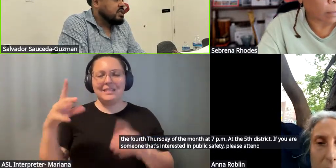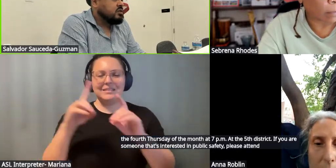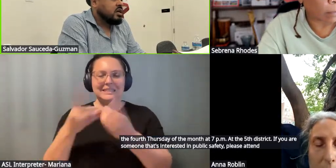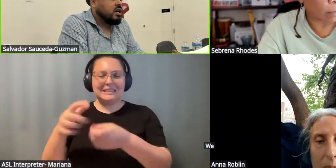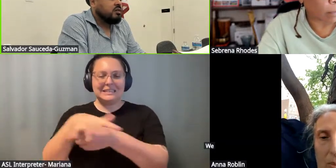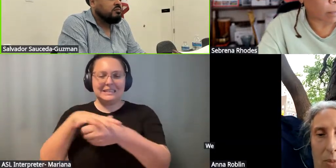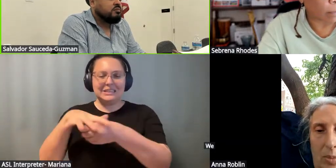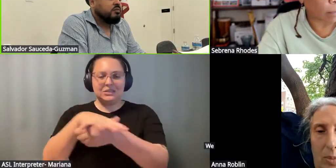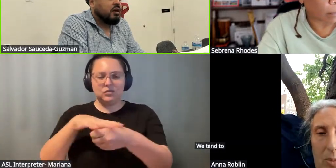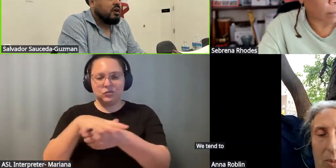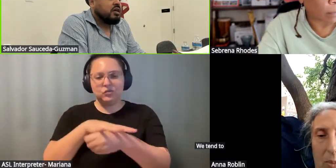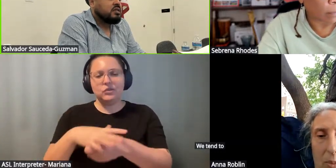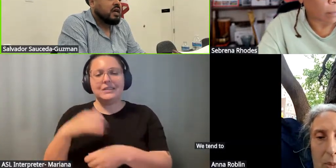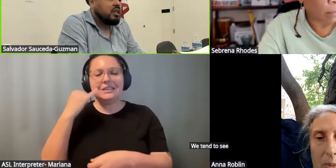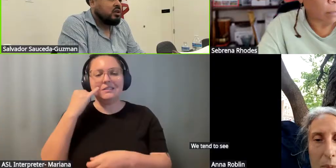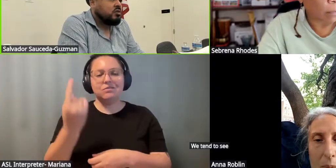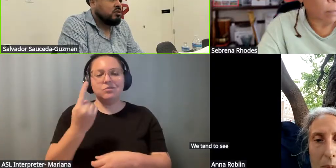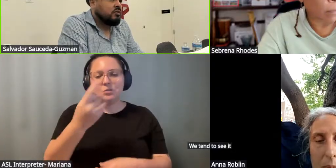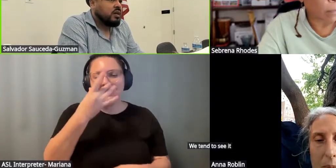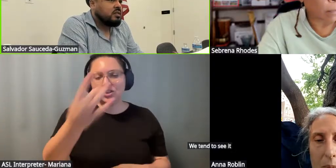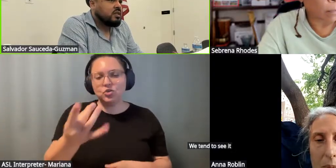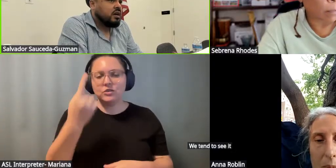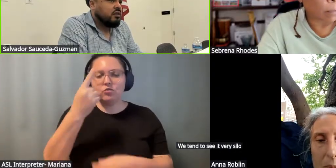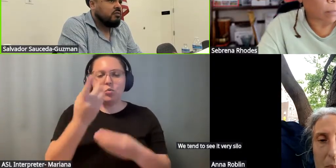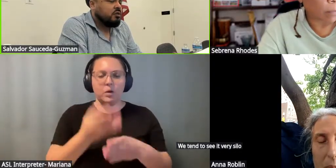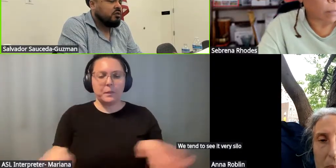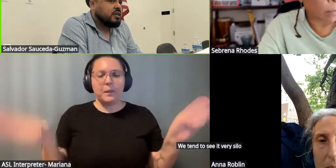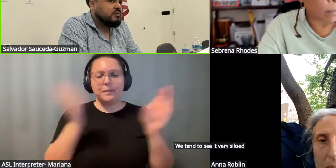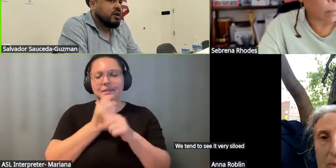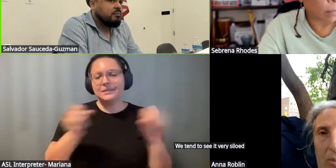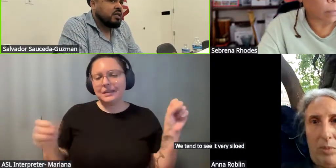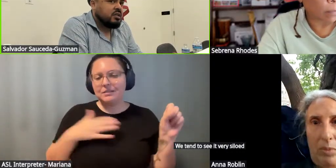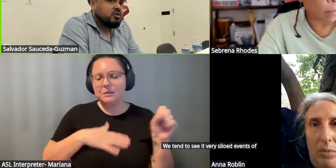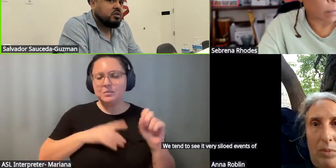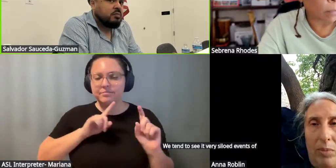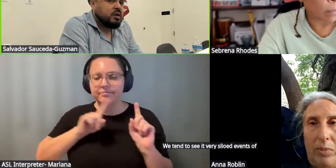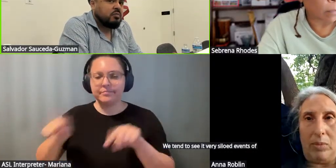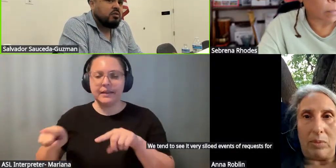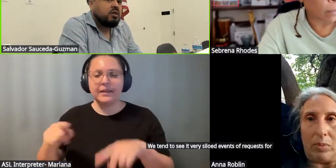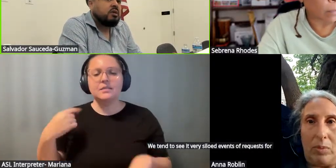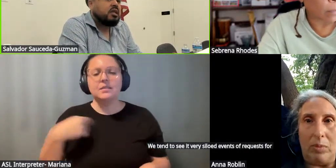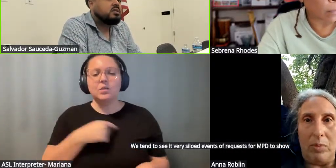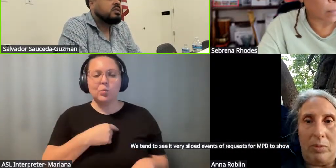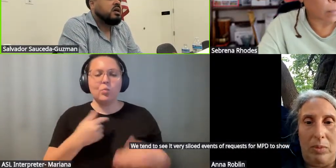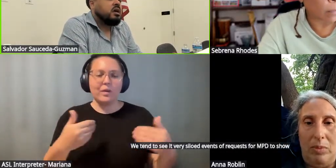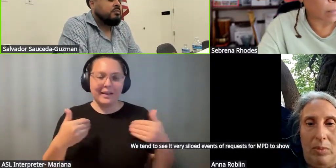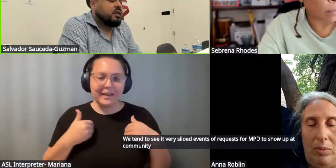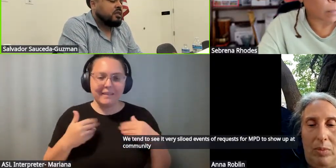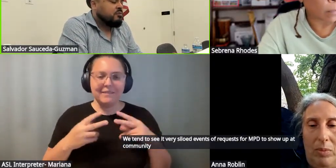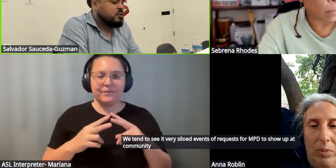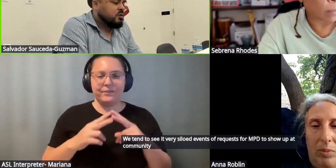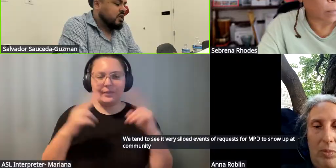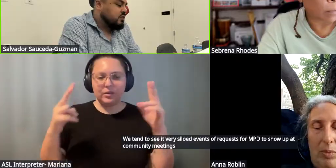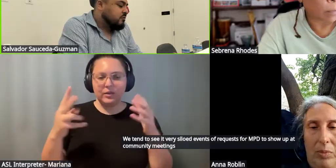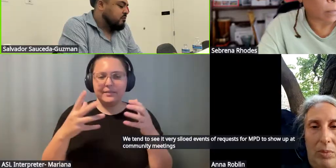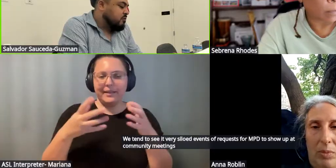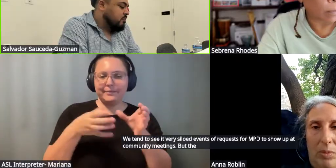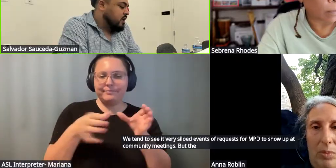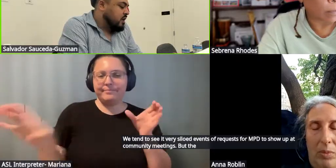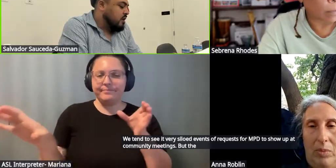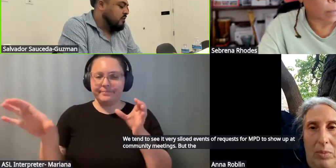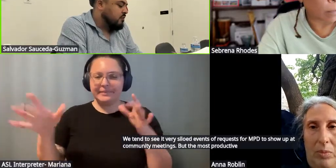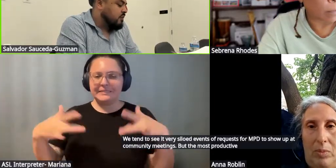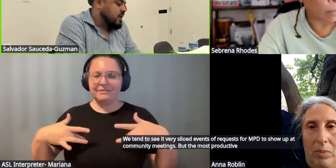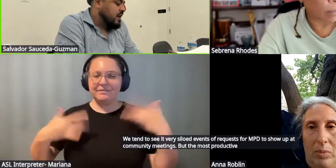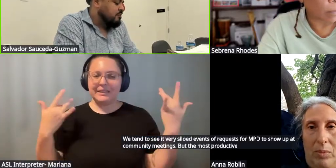We tend to see a very siloed events of requests for MPD to show up at community meetings, but the most productive